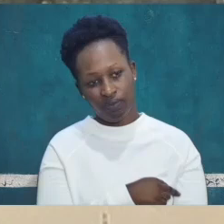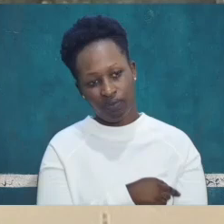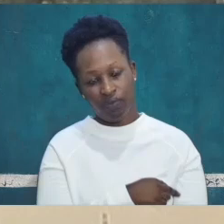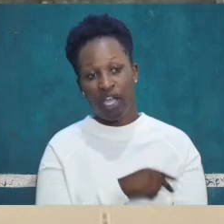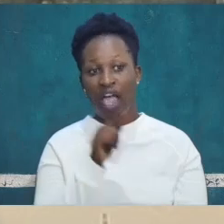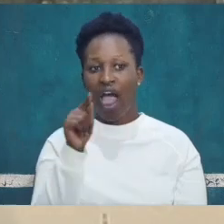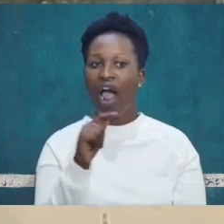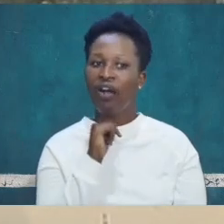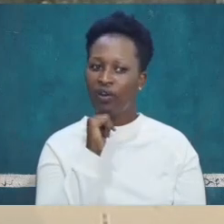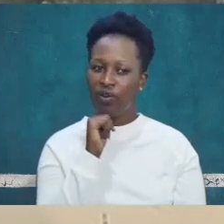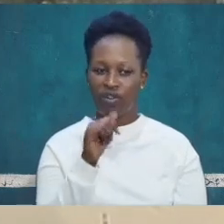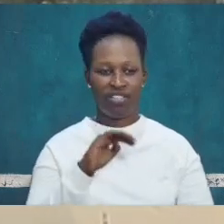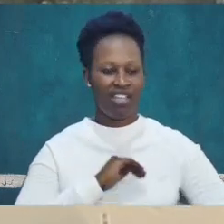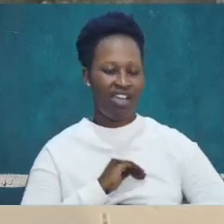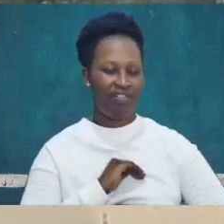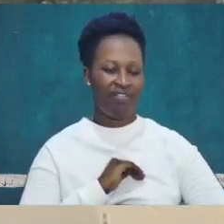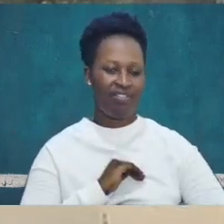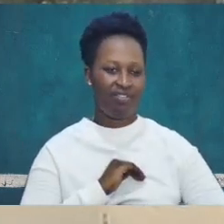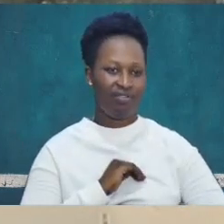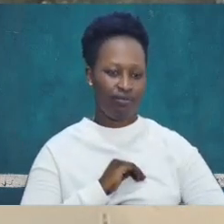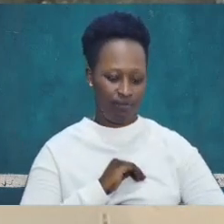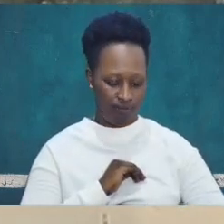are not enough,